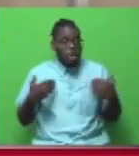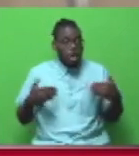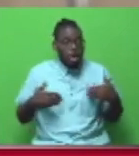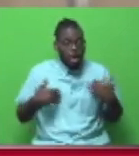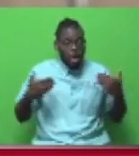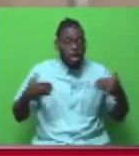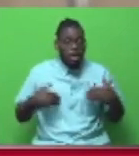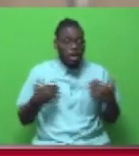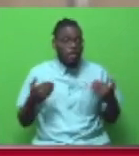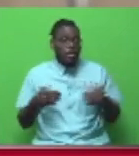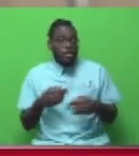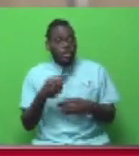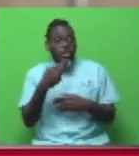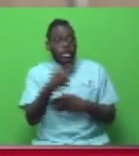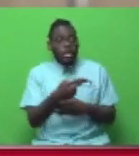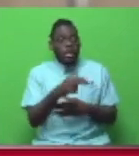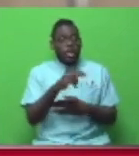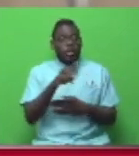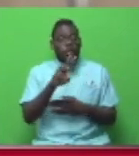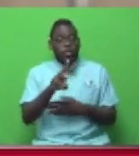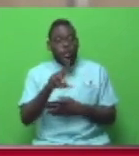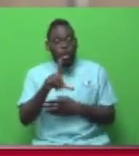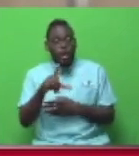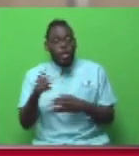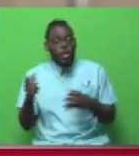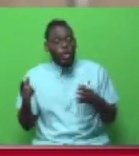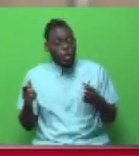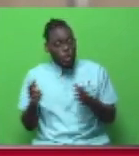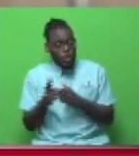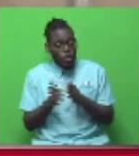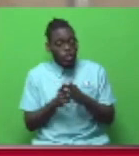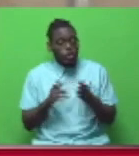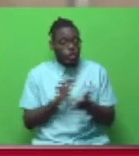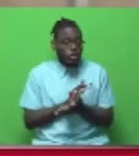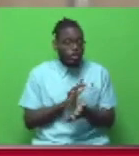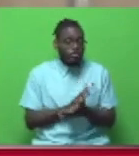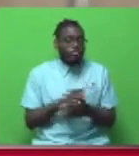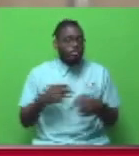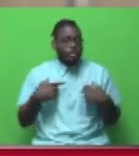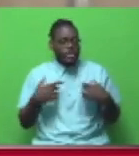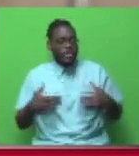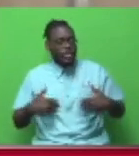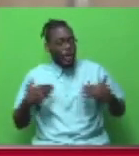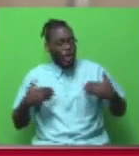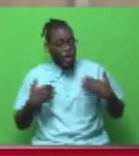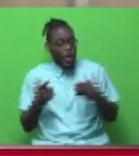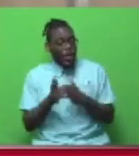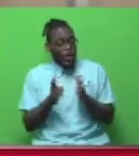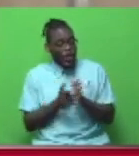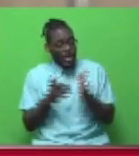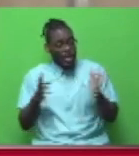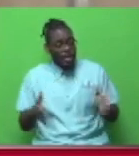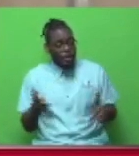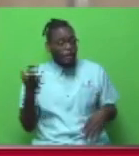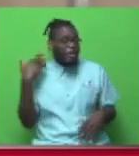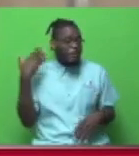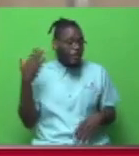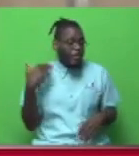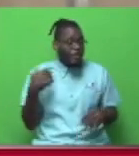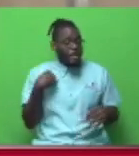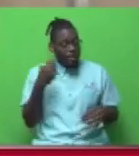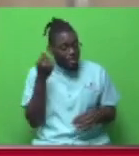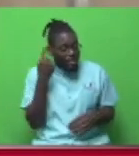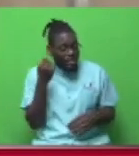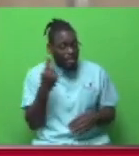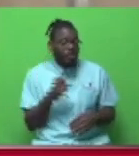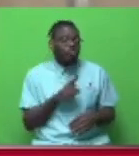once, and I understand what it is, the learning of the law. Mr. Vieira is a lawyer. We have so many lawyers in here who understand the real practice of the law is